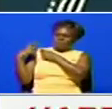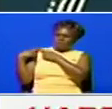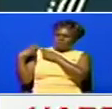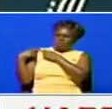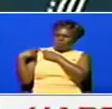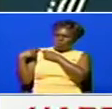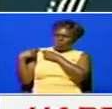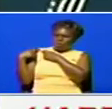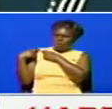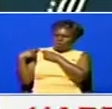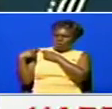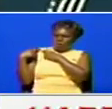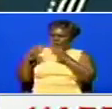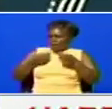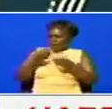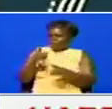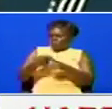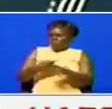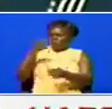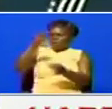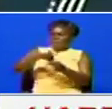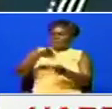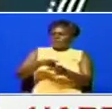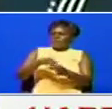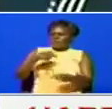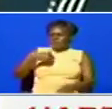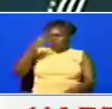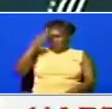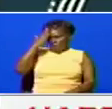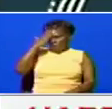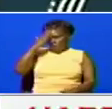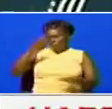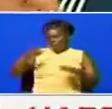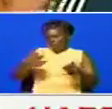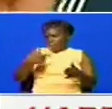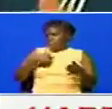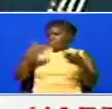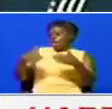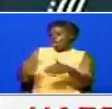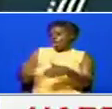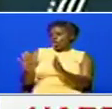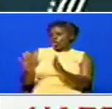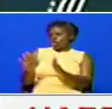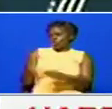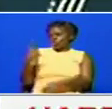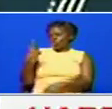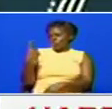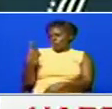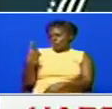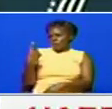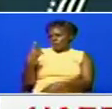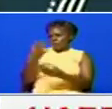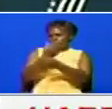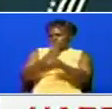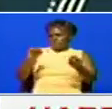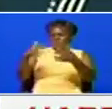to whatever comes with this election. I know what it's like to lose an election. I lost by one state the presidency of the